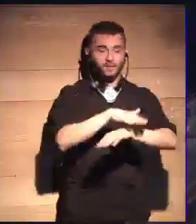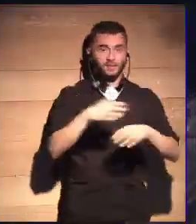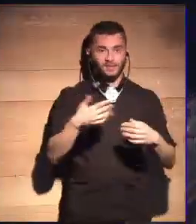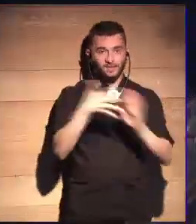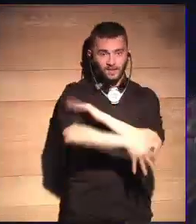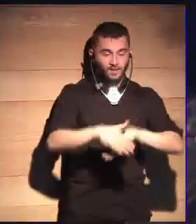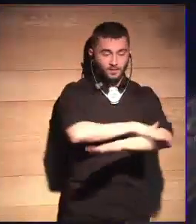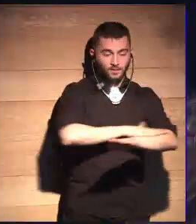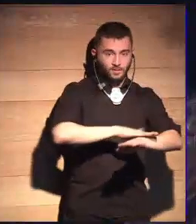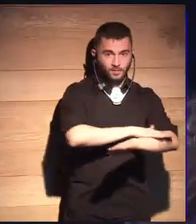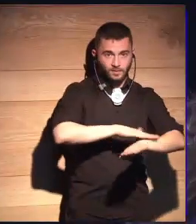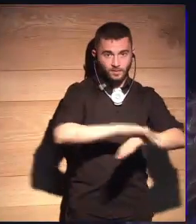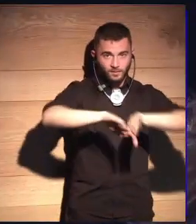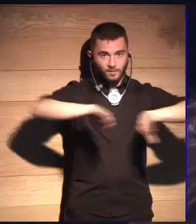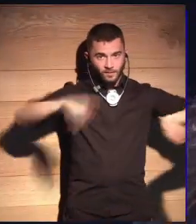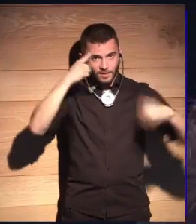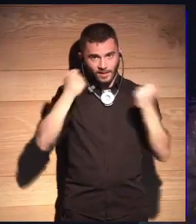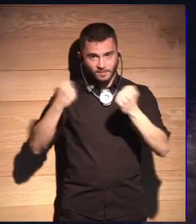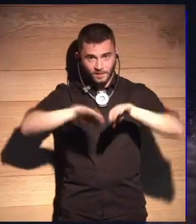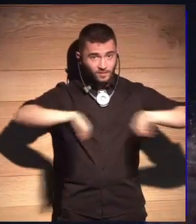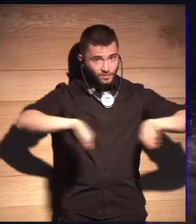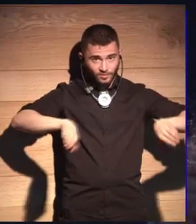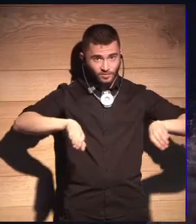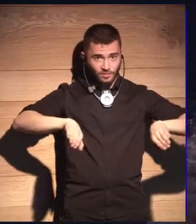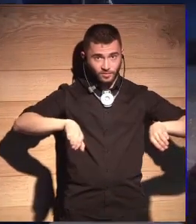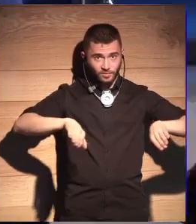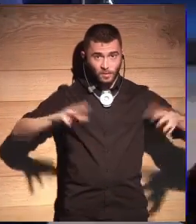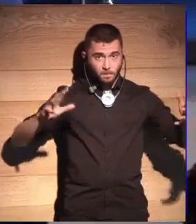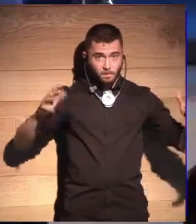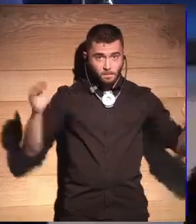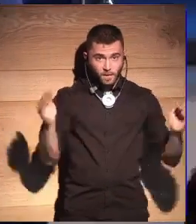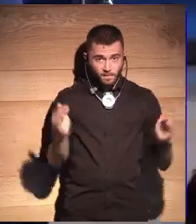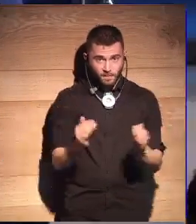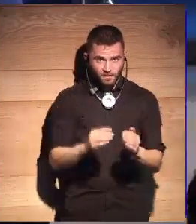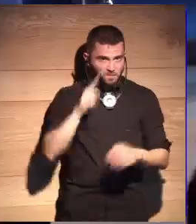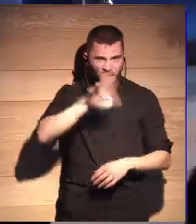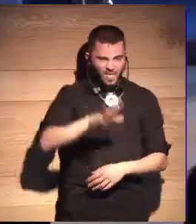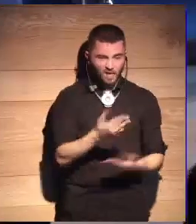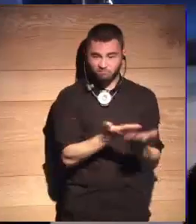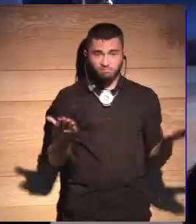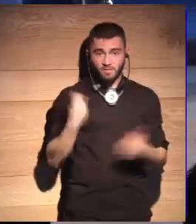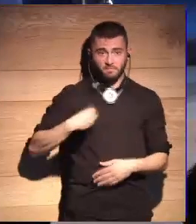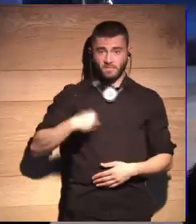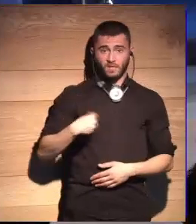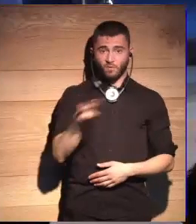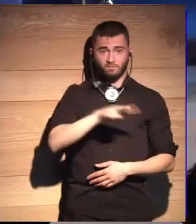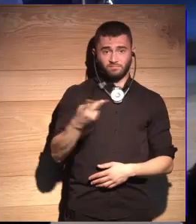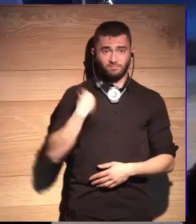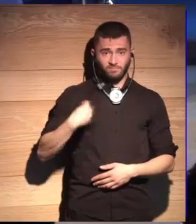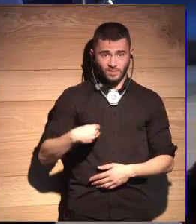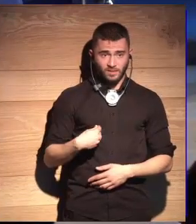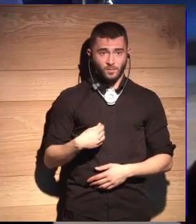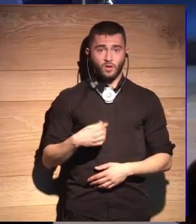expertise shrinks to the point where these people all begin to look roughly the same. The technocrats of the central banks, the regulators,